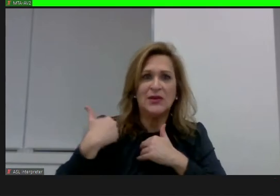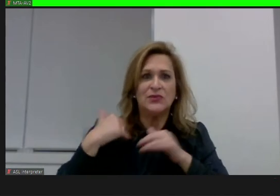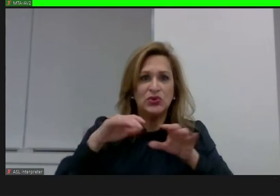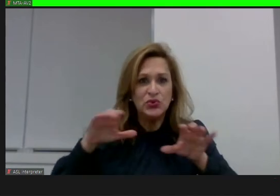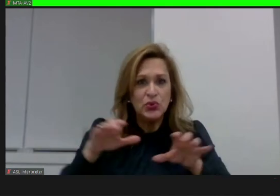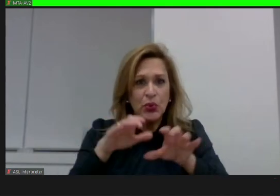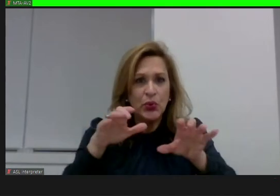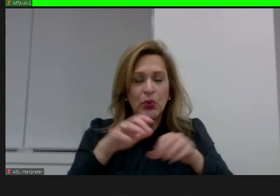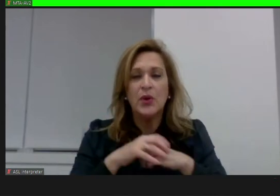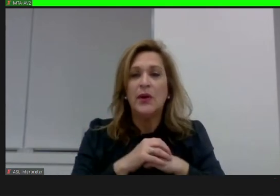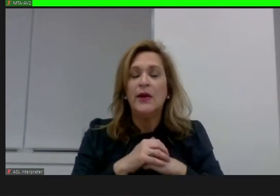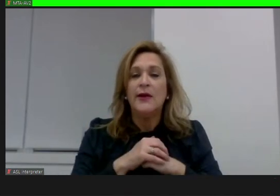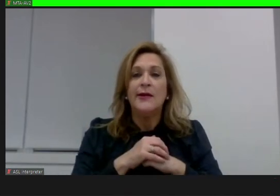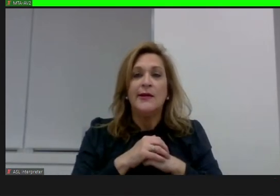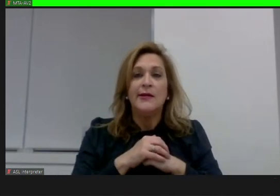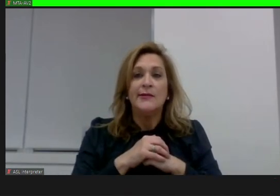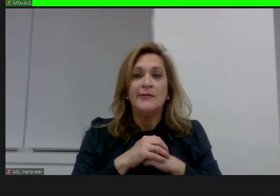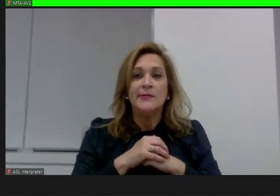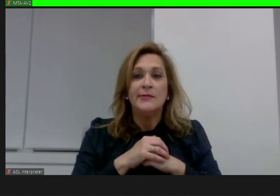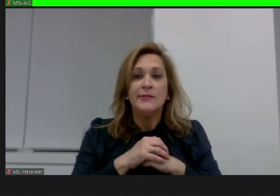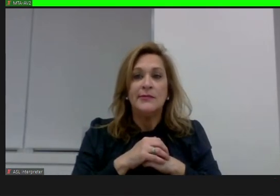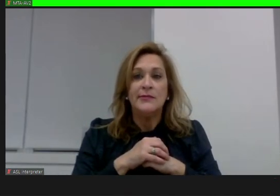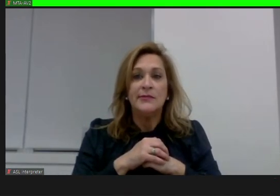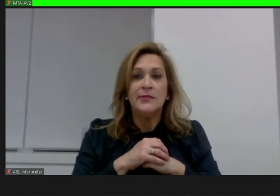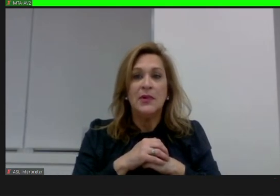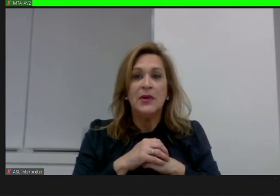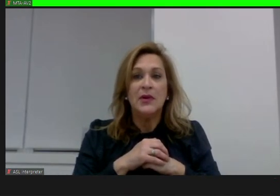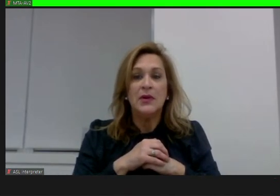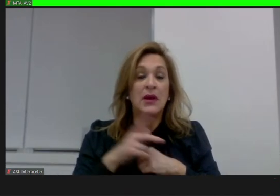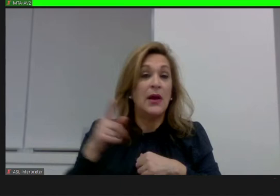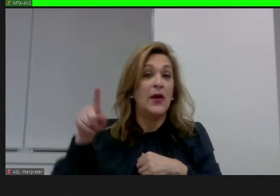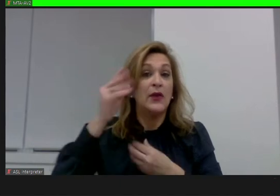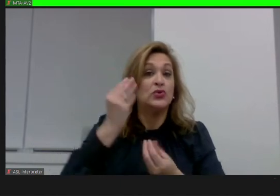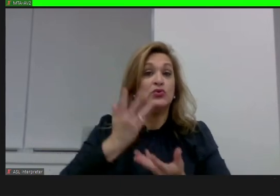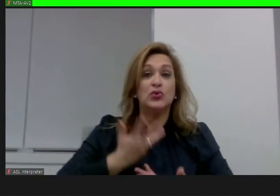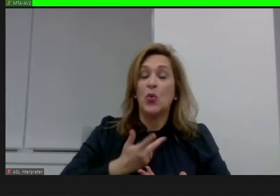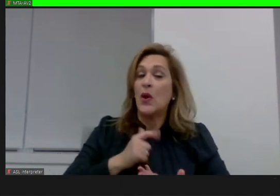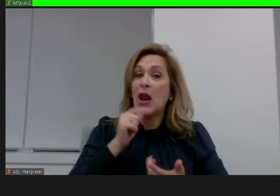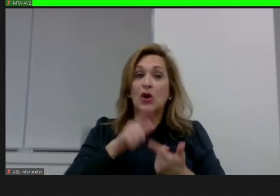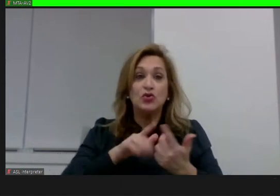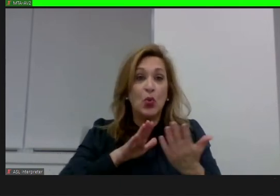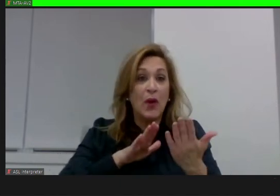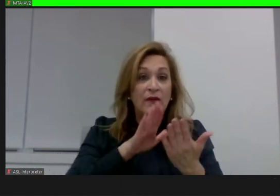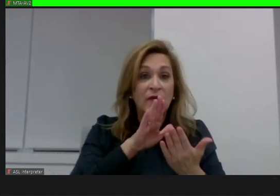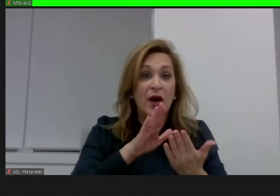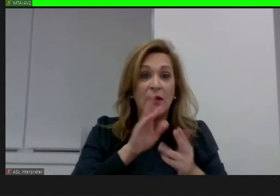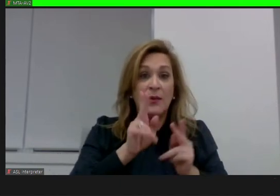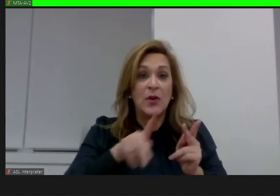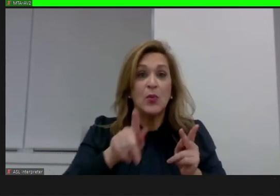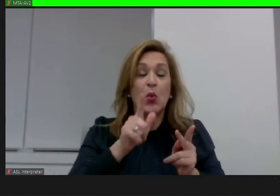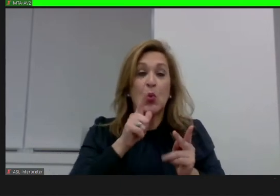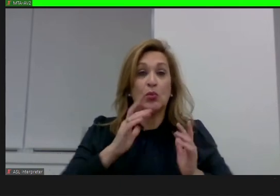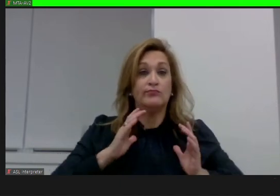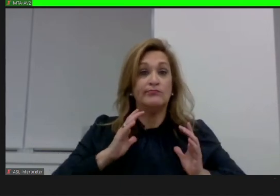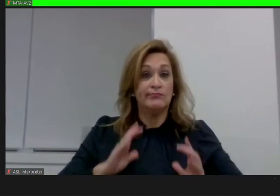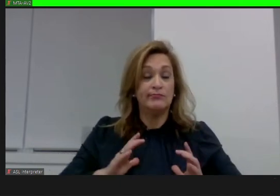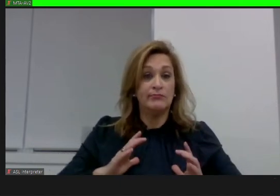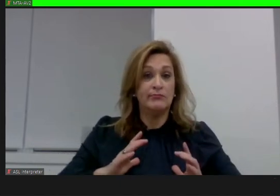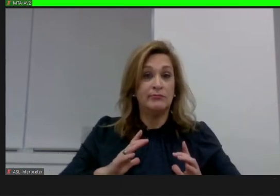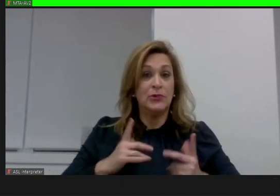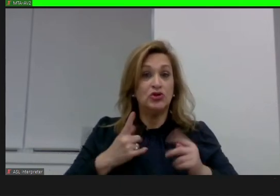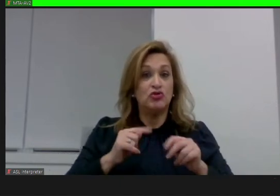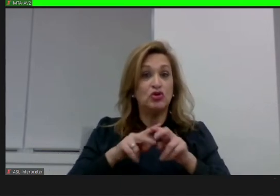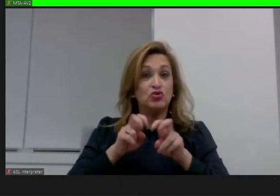are told not to confront customers that are trying to jump the